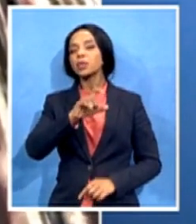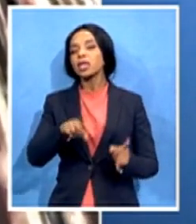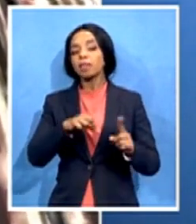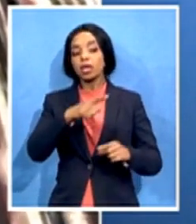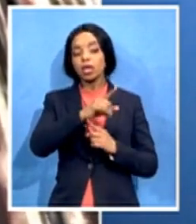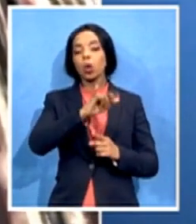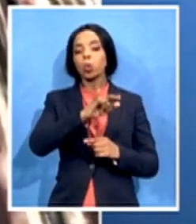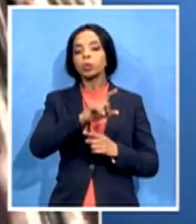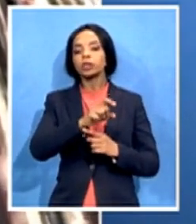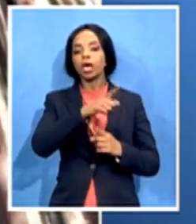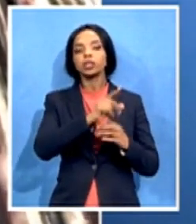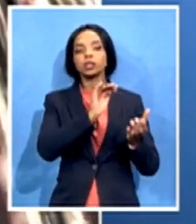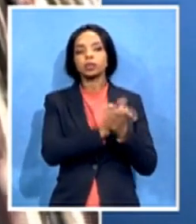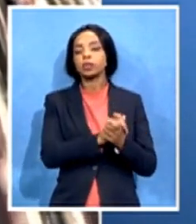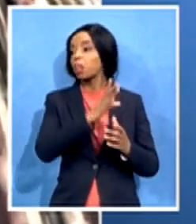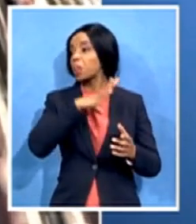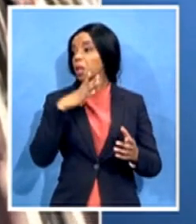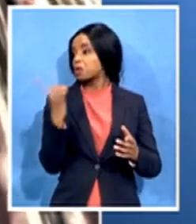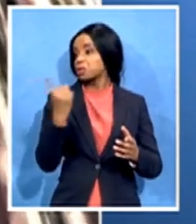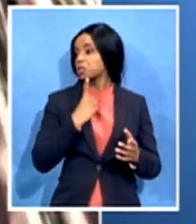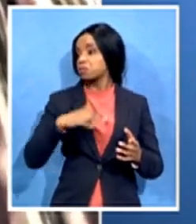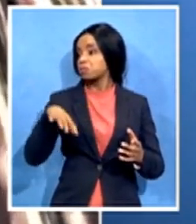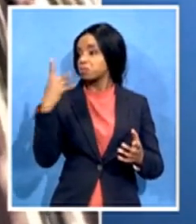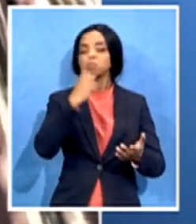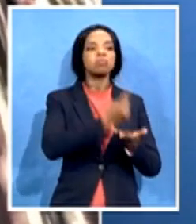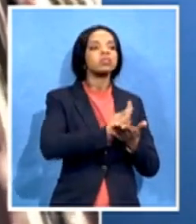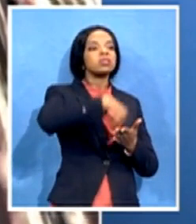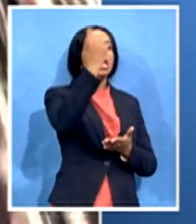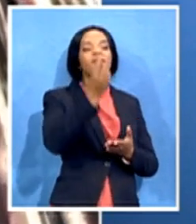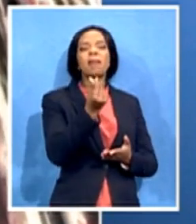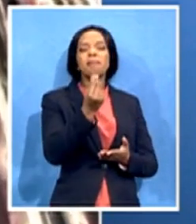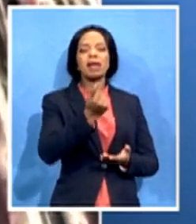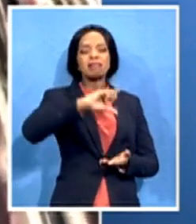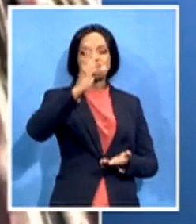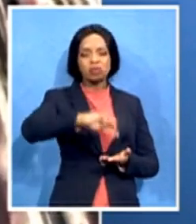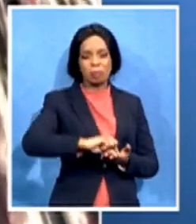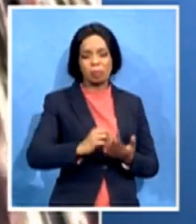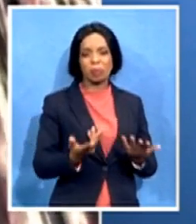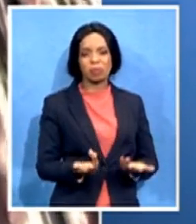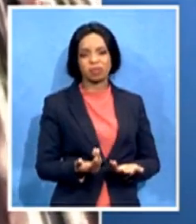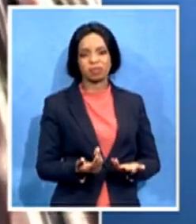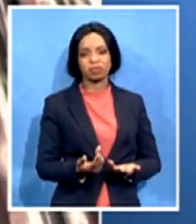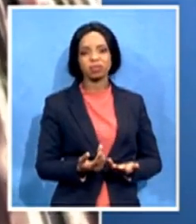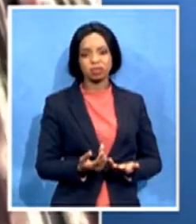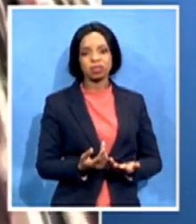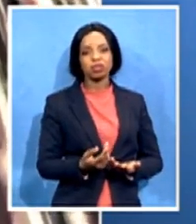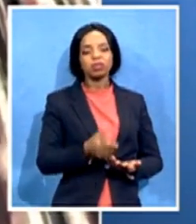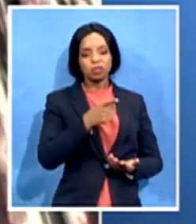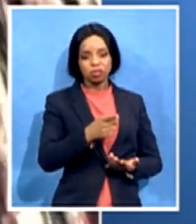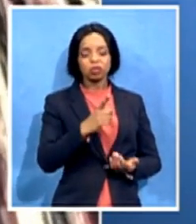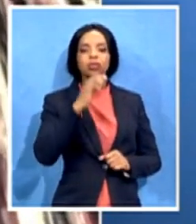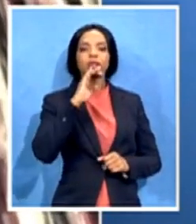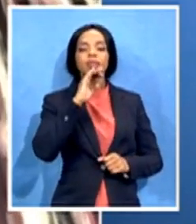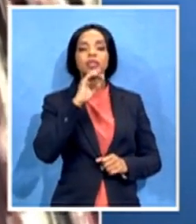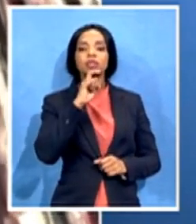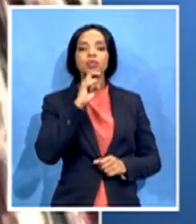and that person will lose the animals completely. But there's one thing which I would like to bring